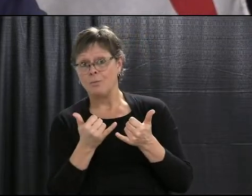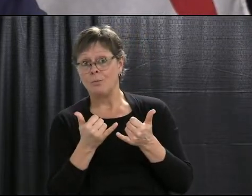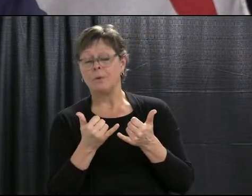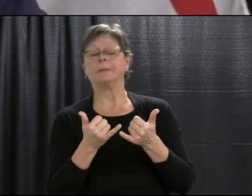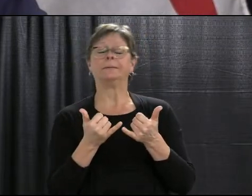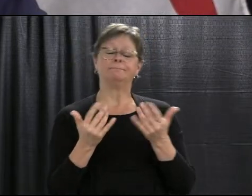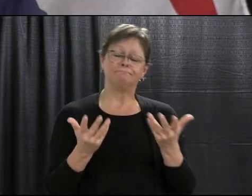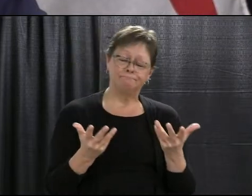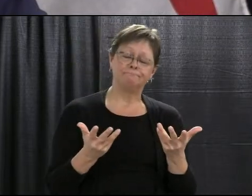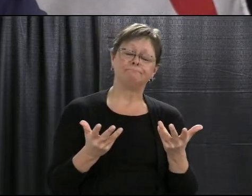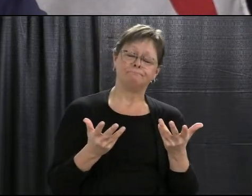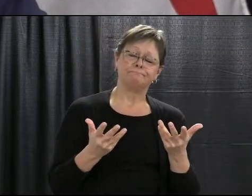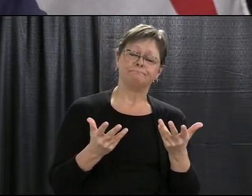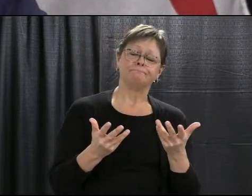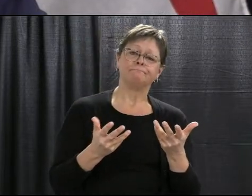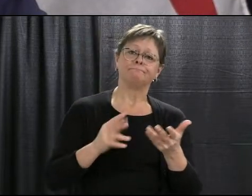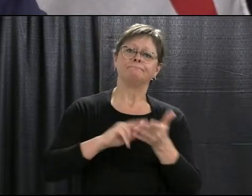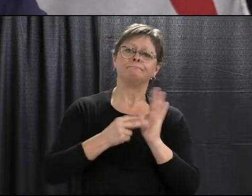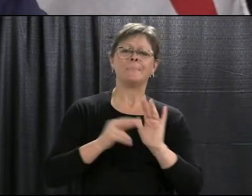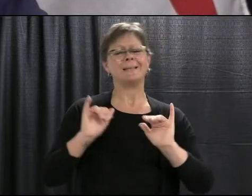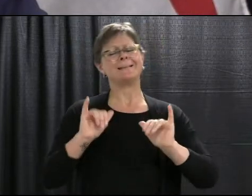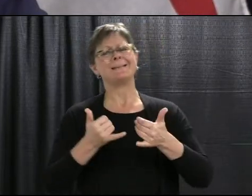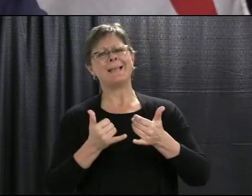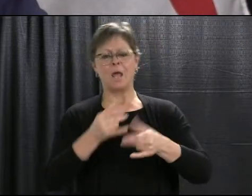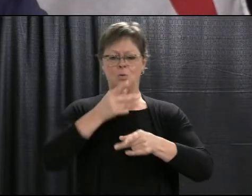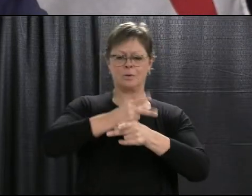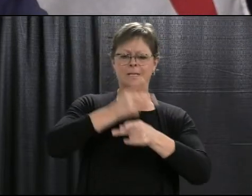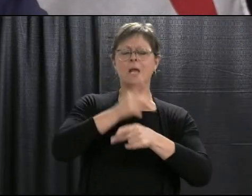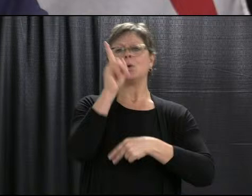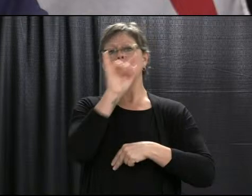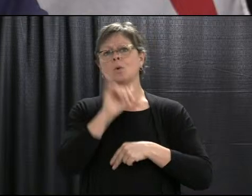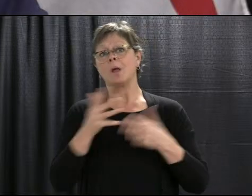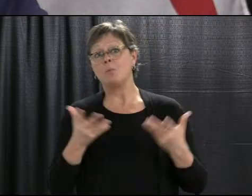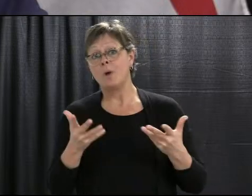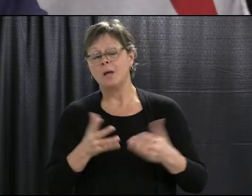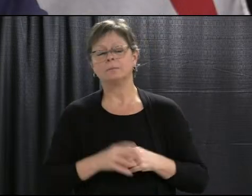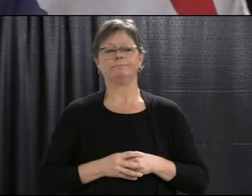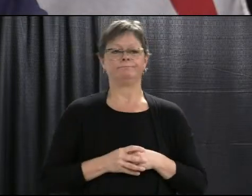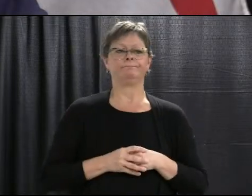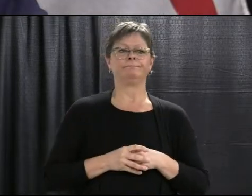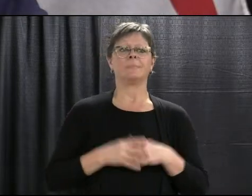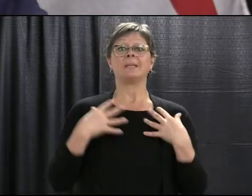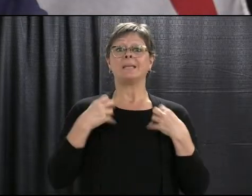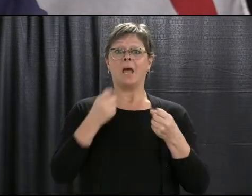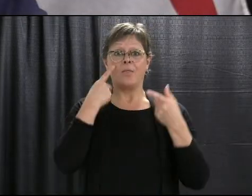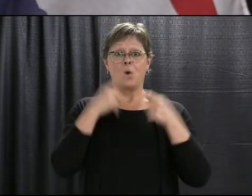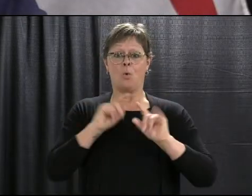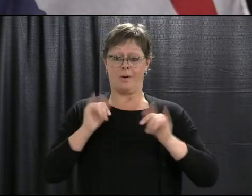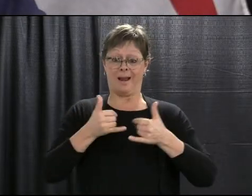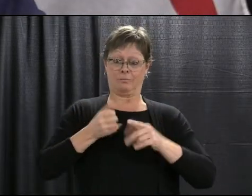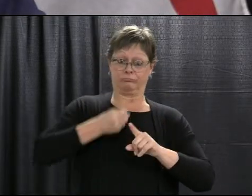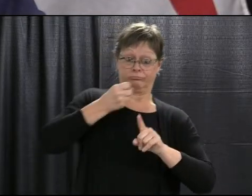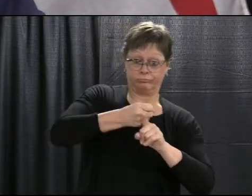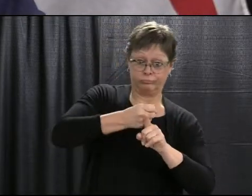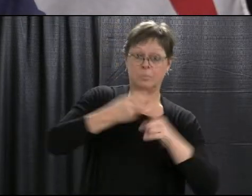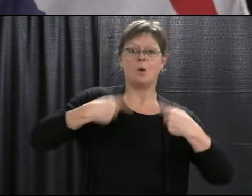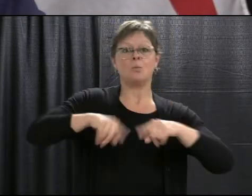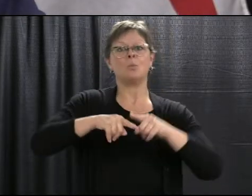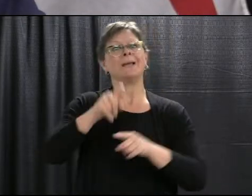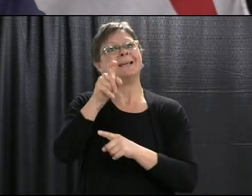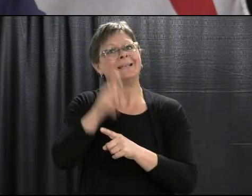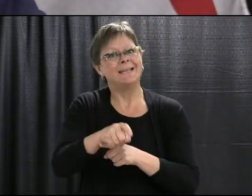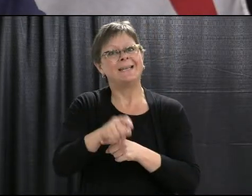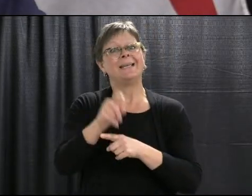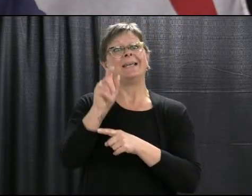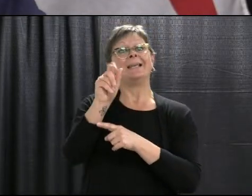the whole issue about pathways to care. The first way it influenced it is that we needed an integrated air and